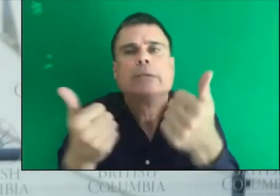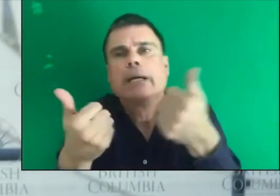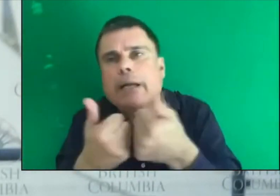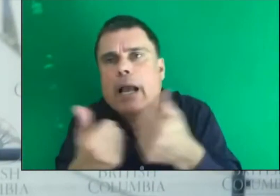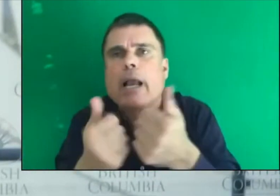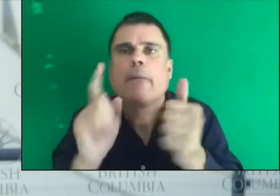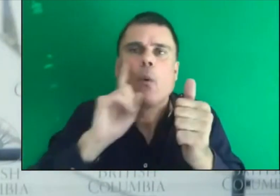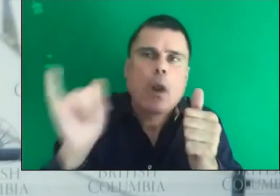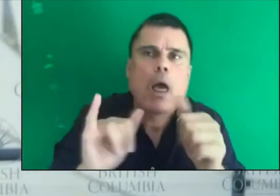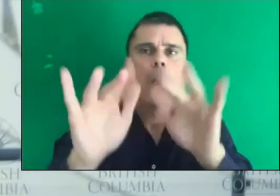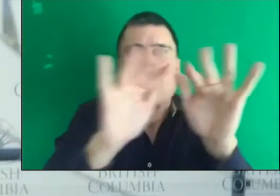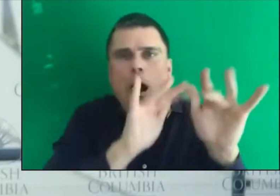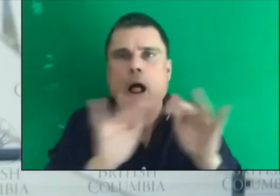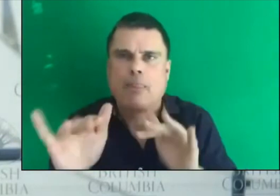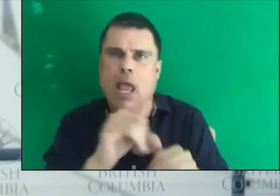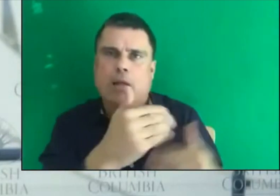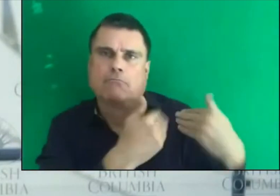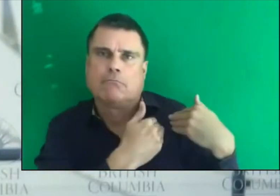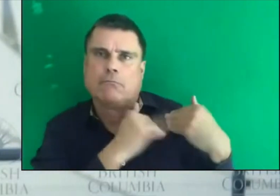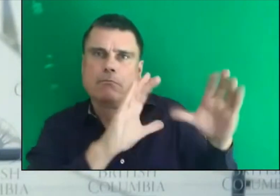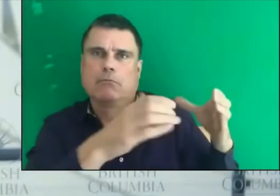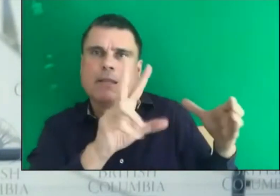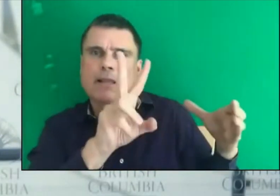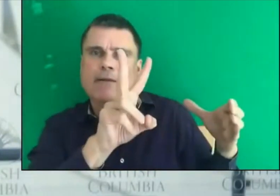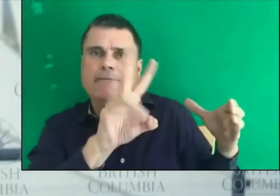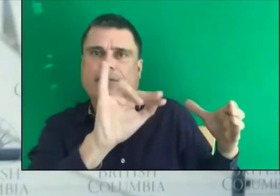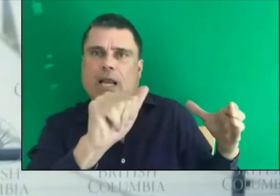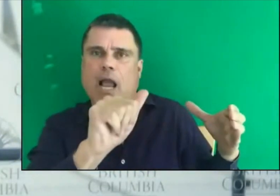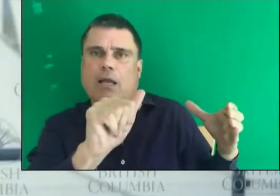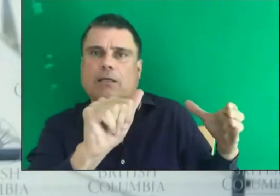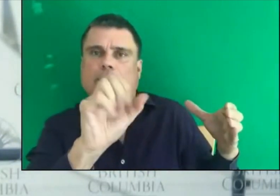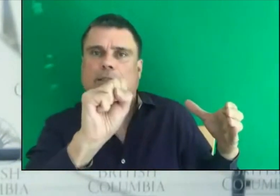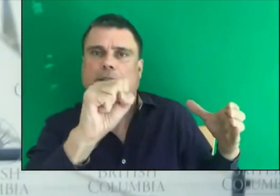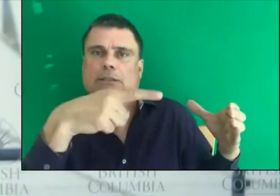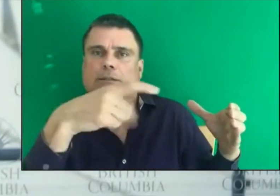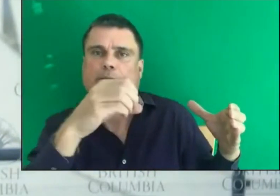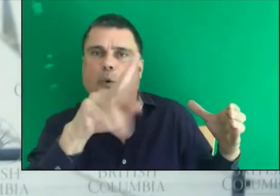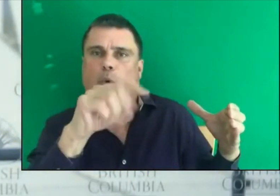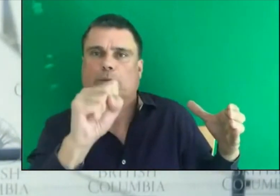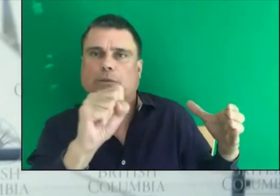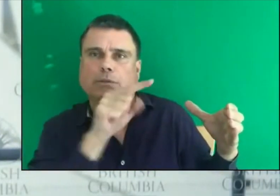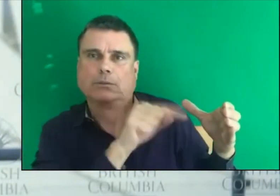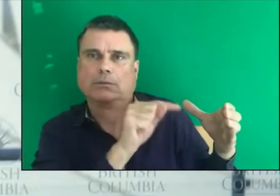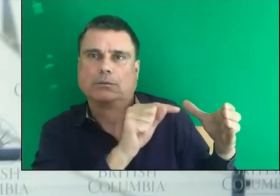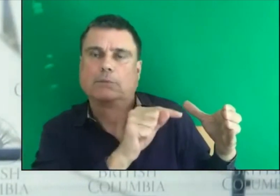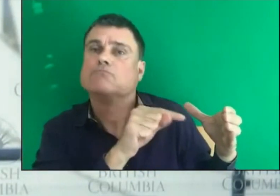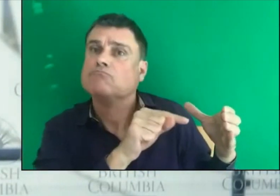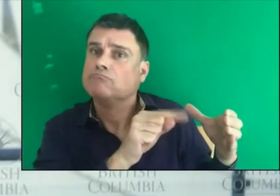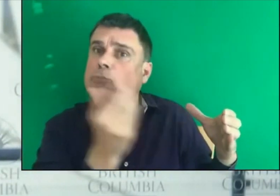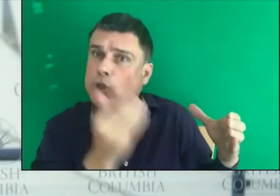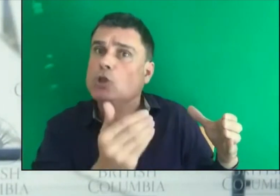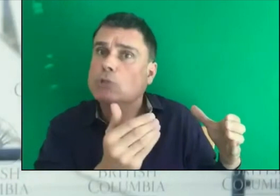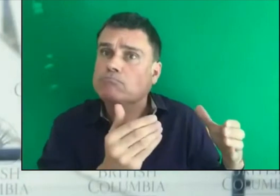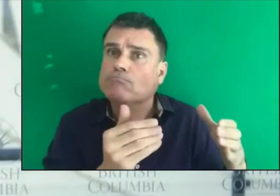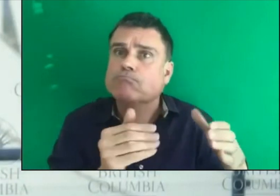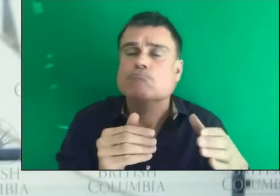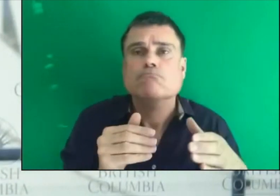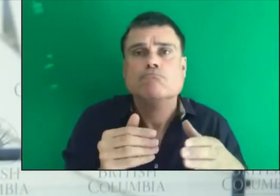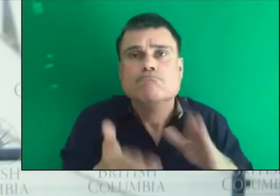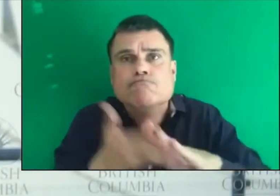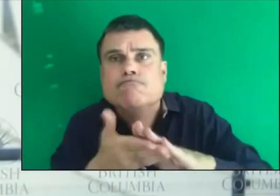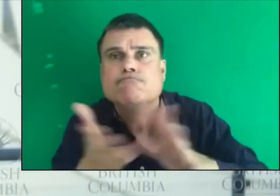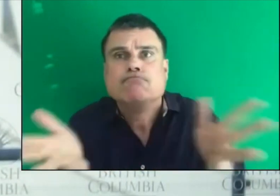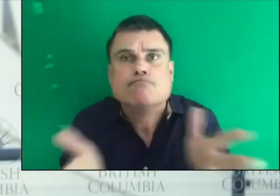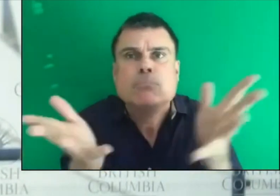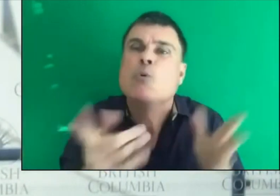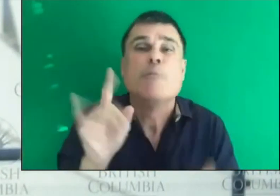in BC, and the amateur sports agencies with the public health teams at BC CDC and from their